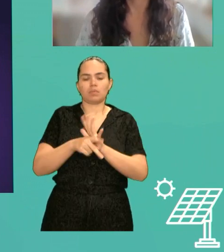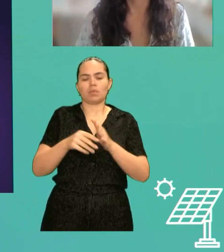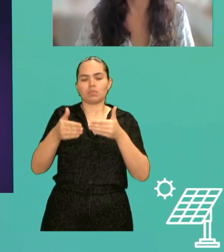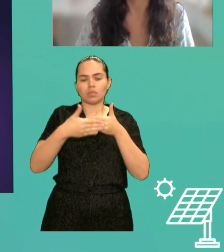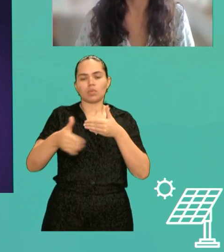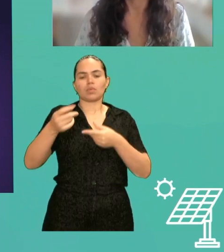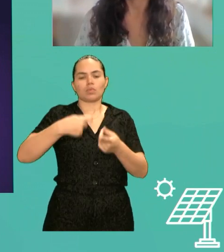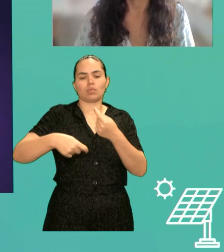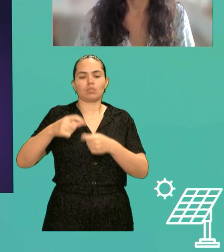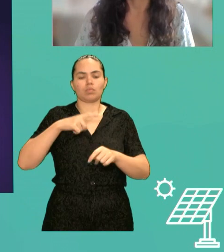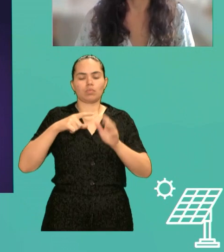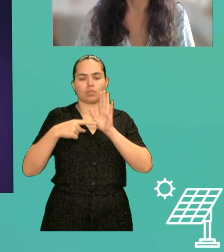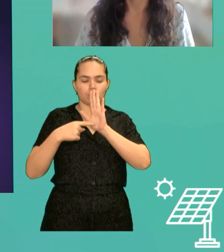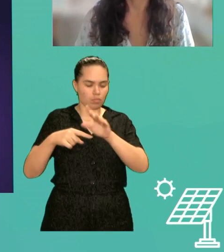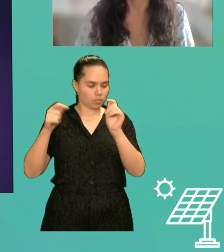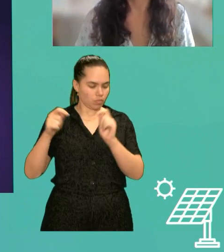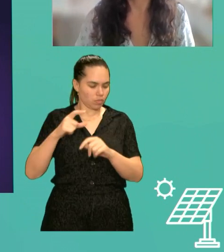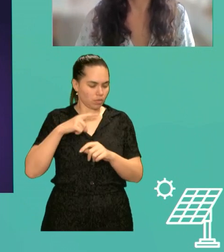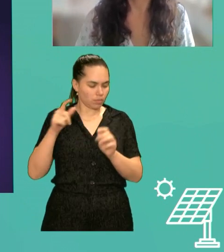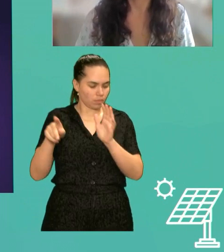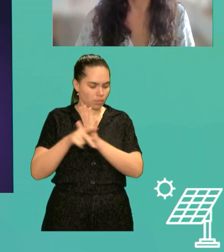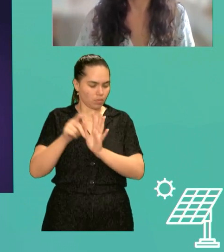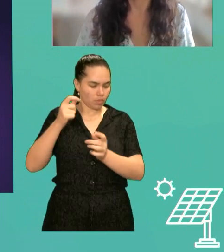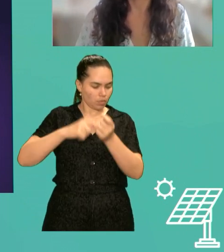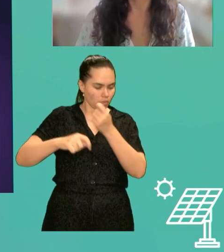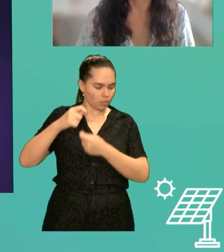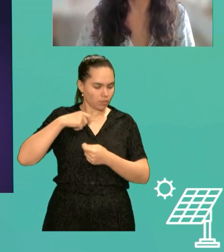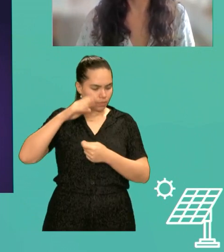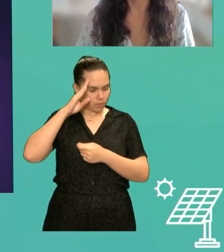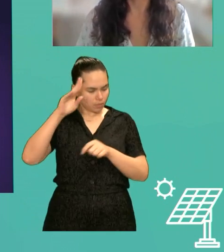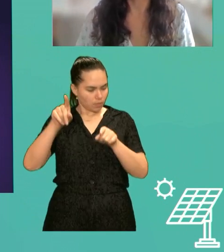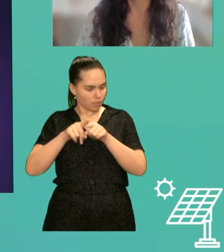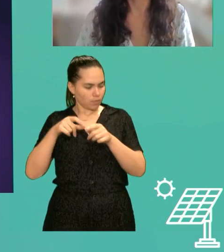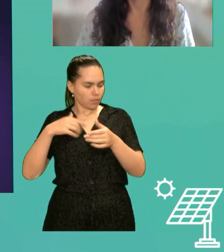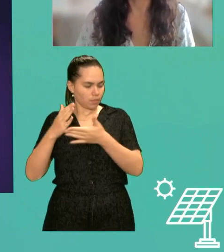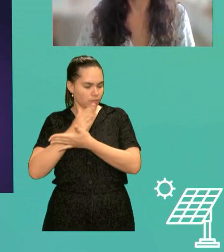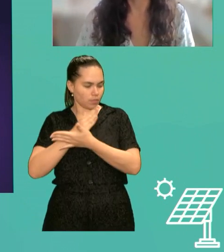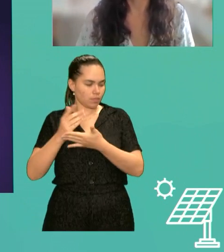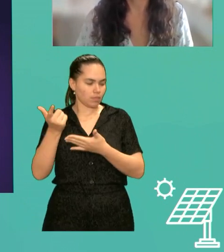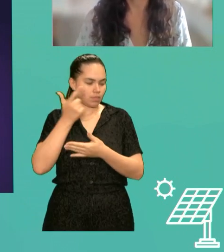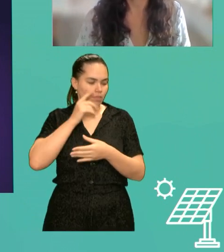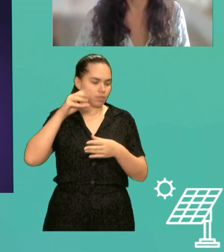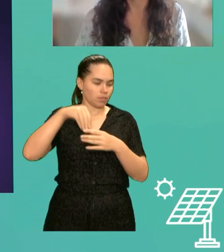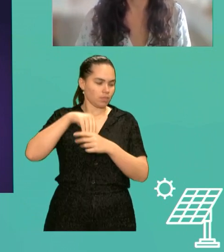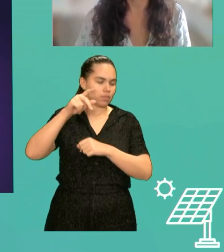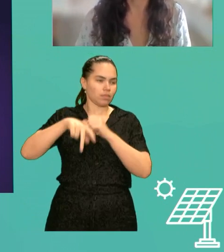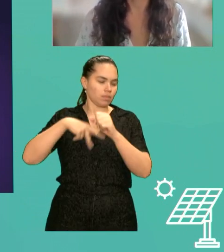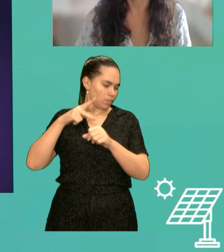pode the trazer economic para a nossa leverage. economia e So dar destaque bringing aqui para o nosso país, né, highlights para a